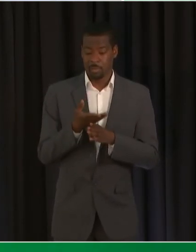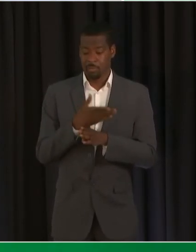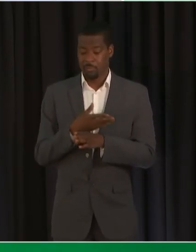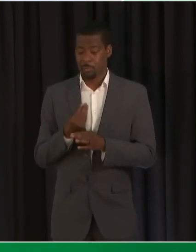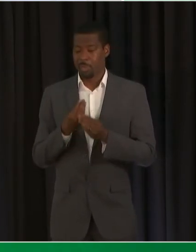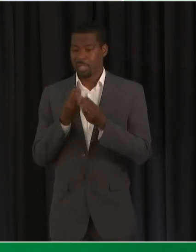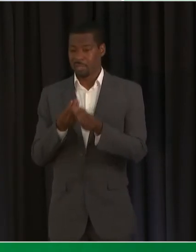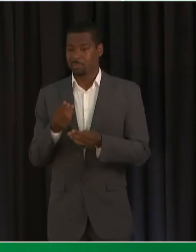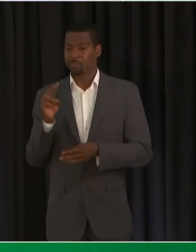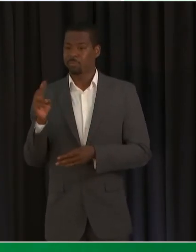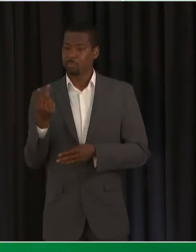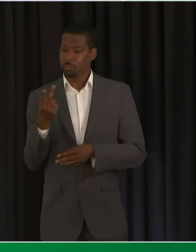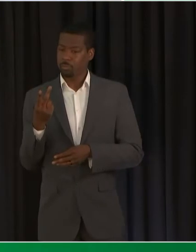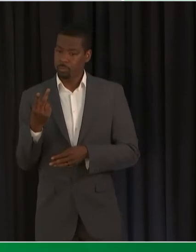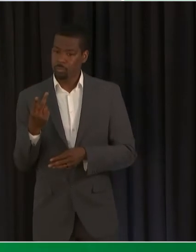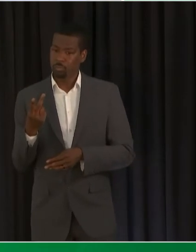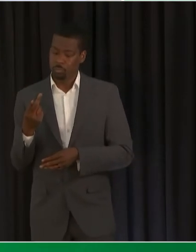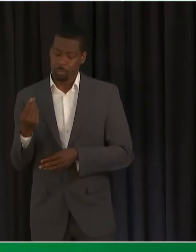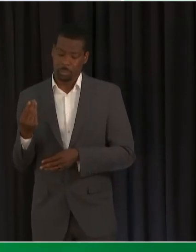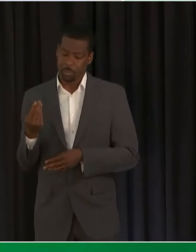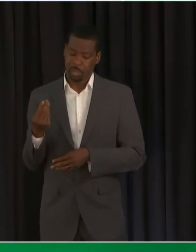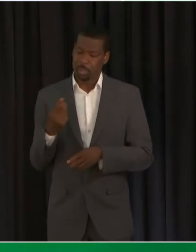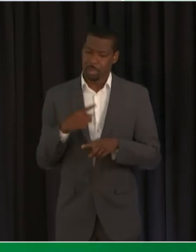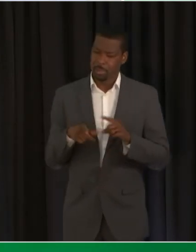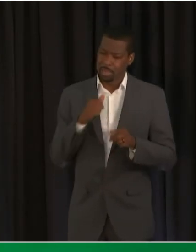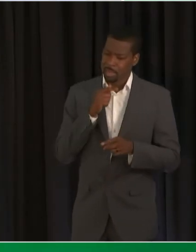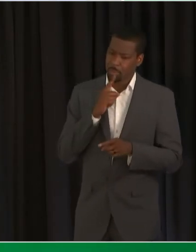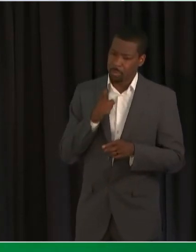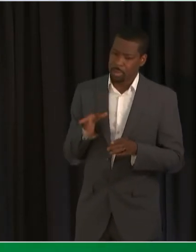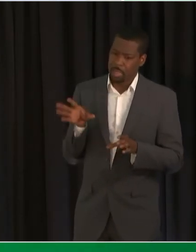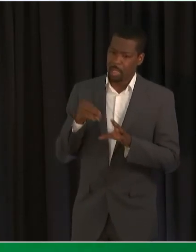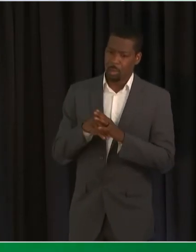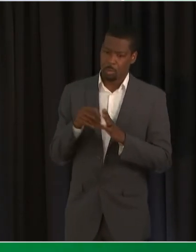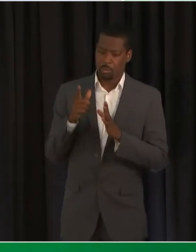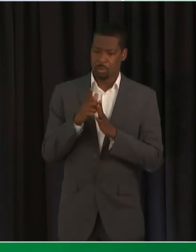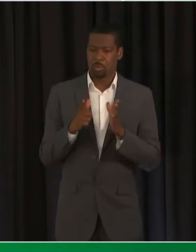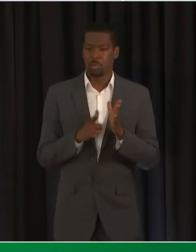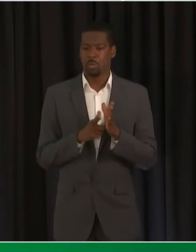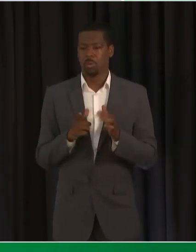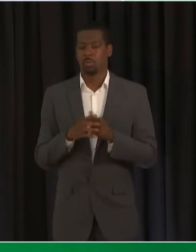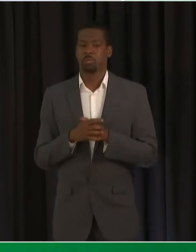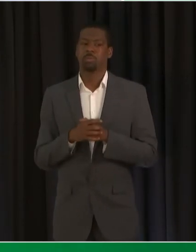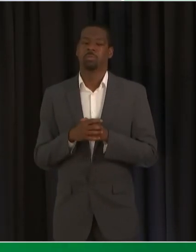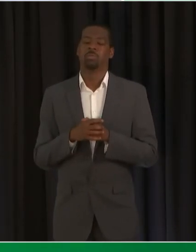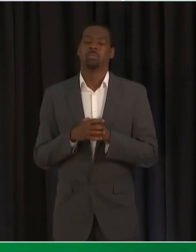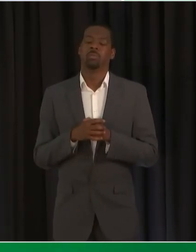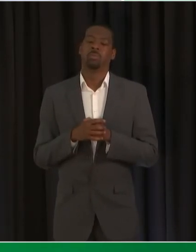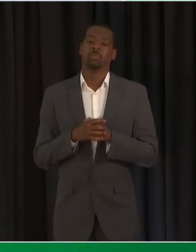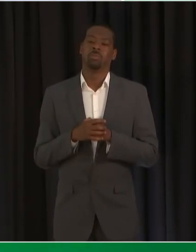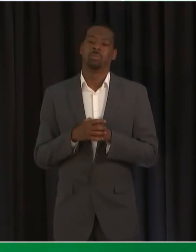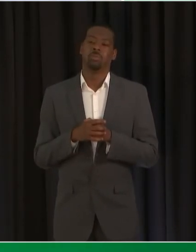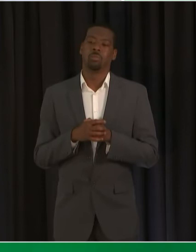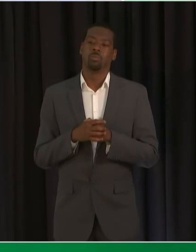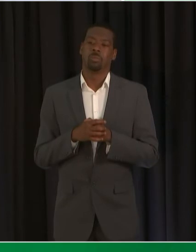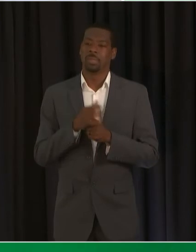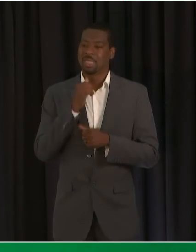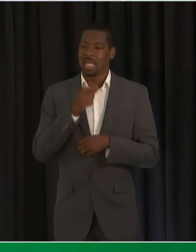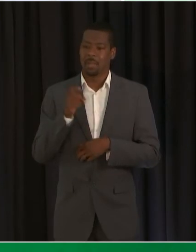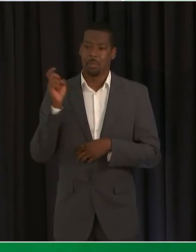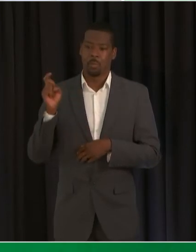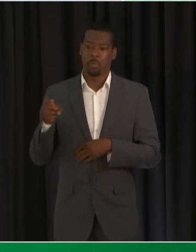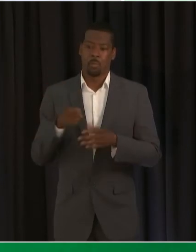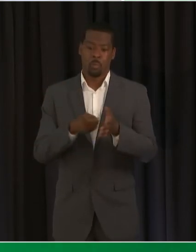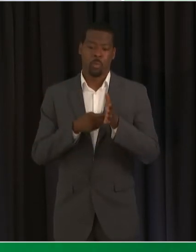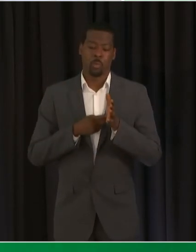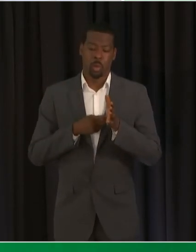they would give you the second draw. All right. But that really wasn't in the legislation. But some banks did require you to do that. All right. So you didn't